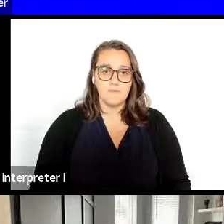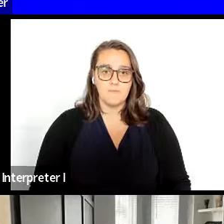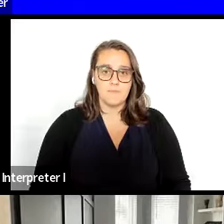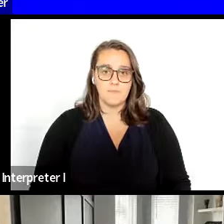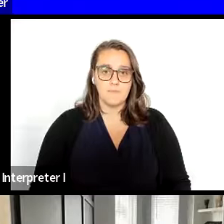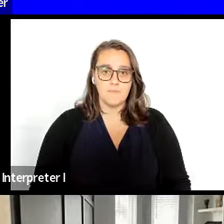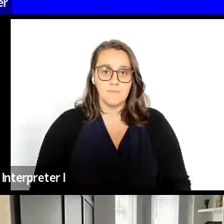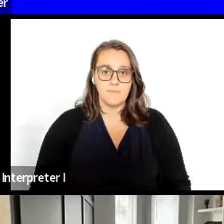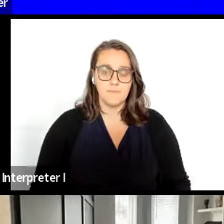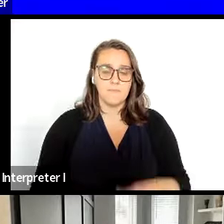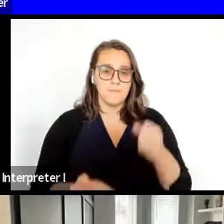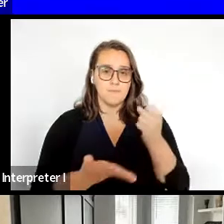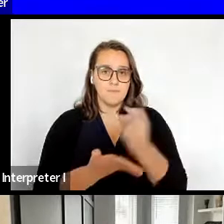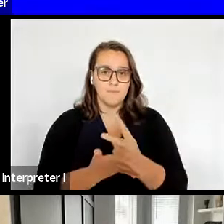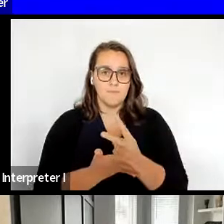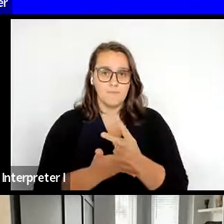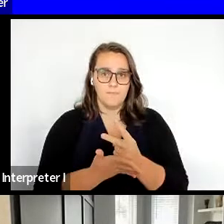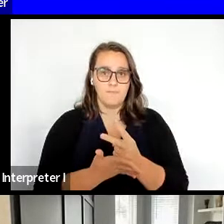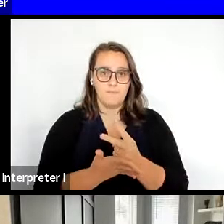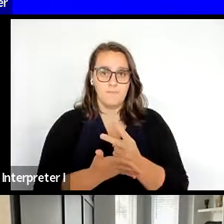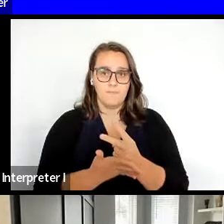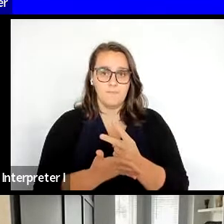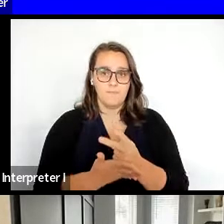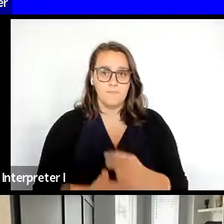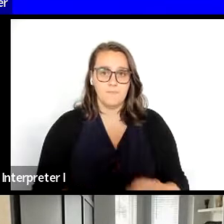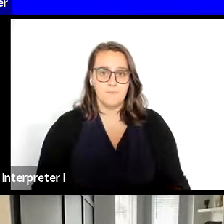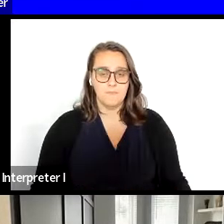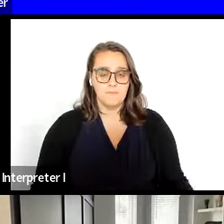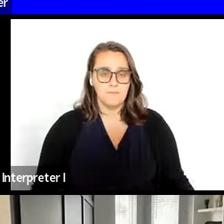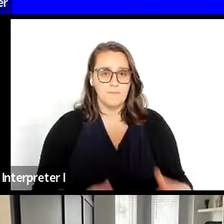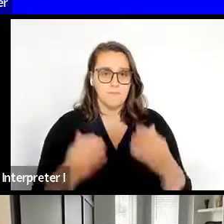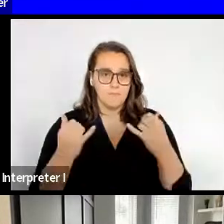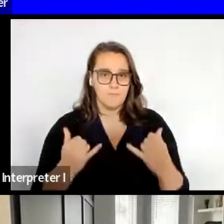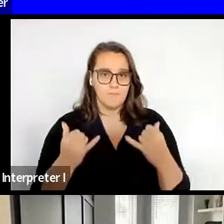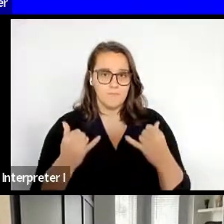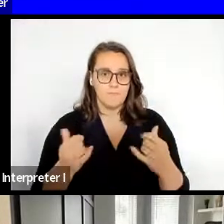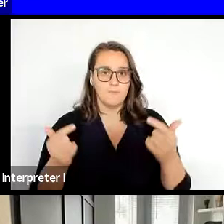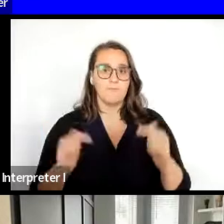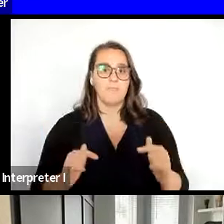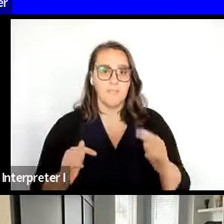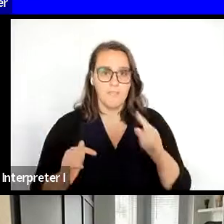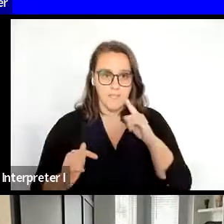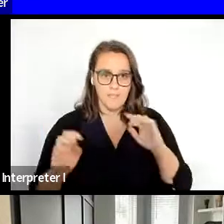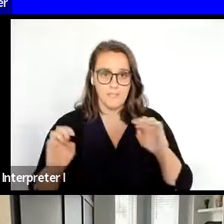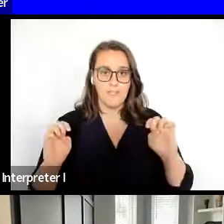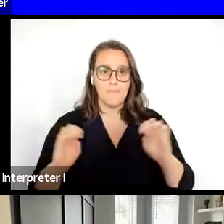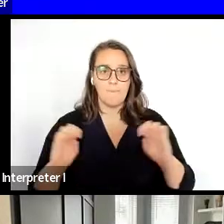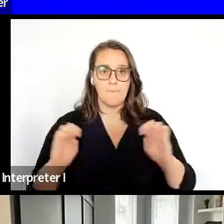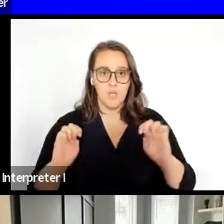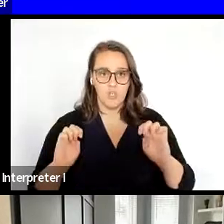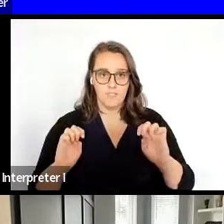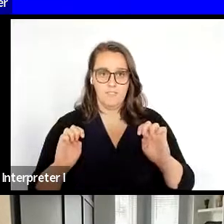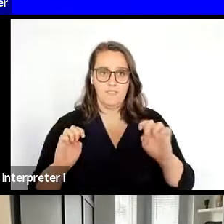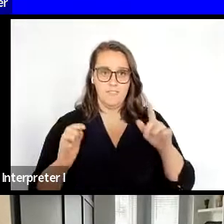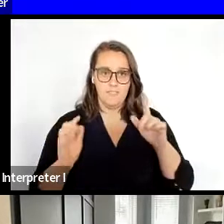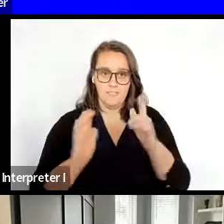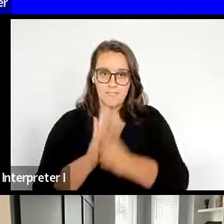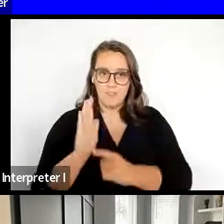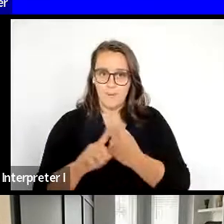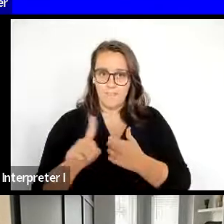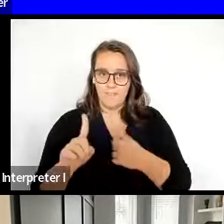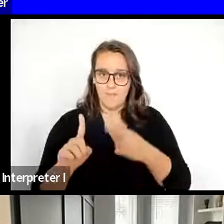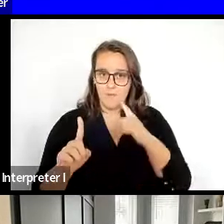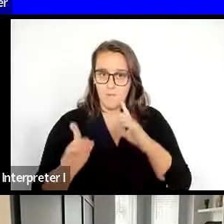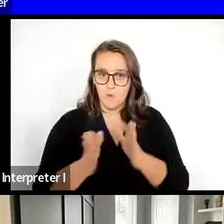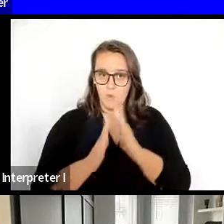The bill is approved. We will turn now to emergency legislation at the request of the mayor. The first